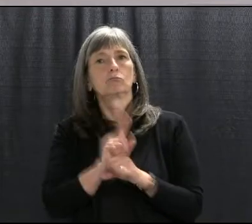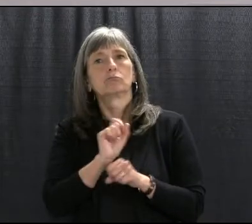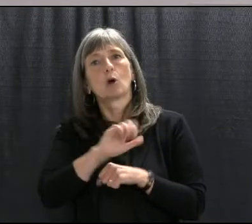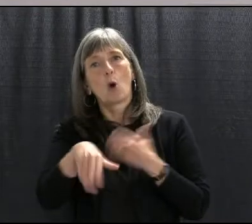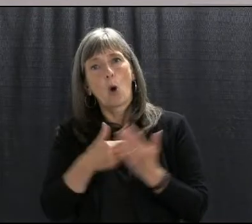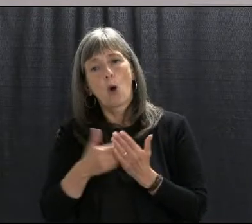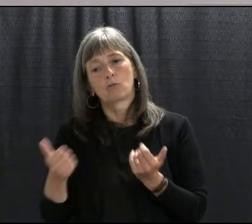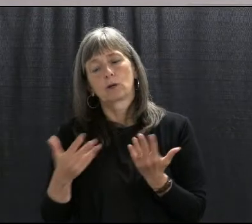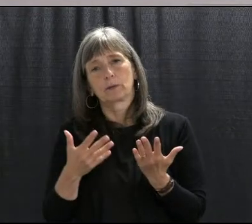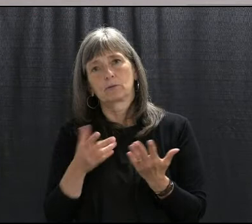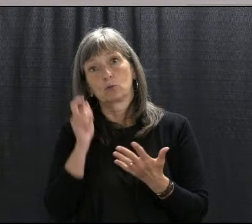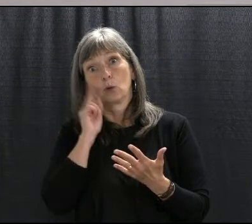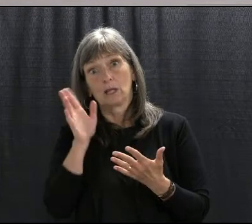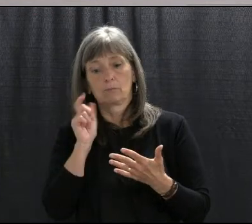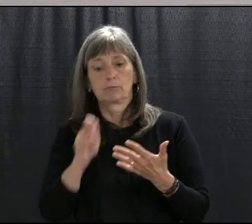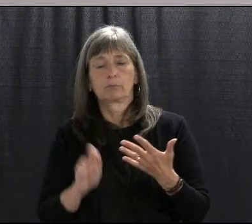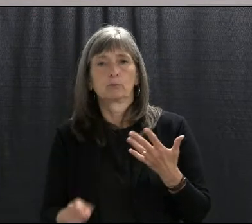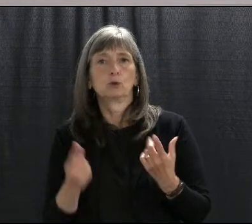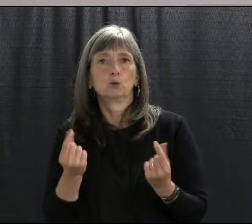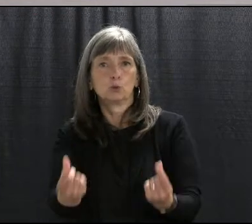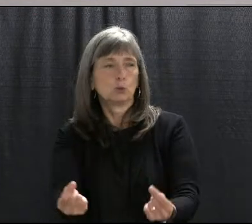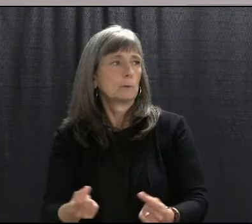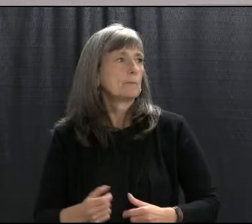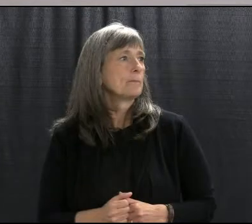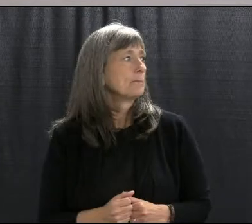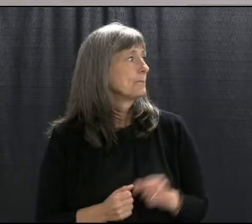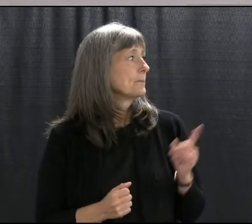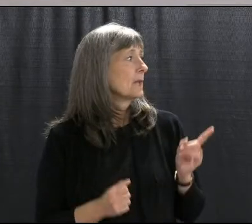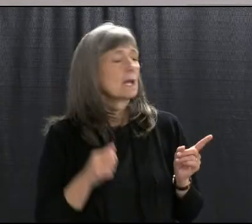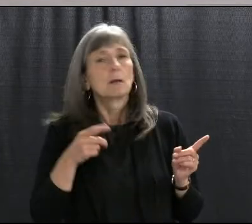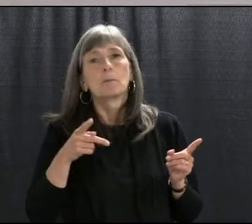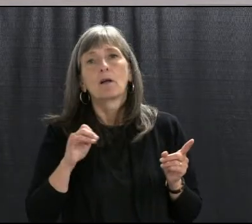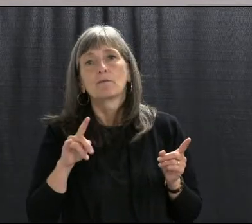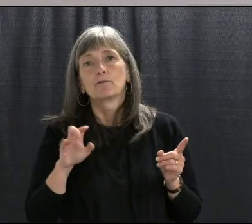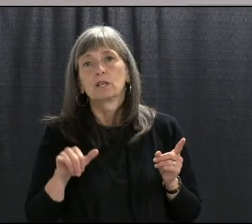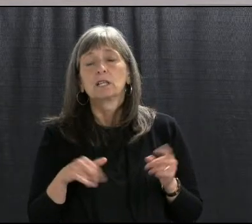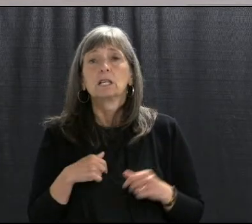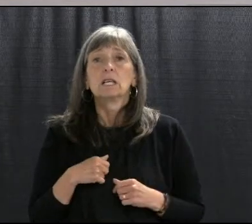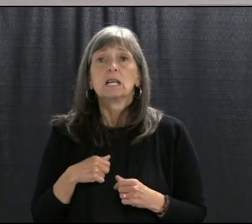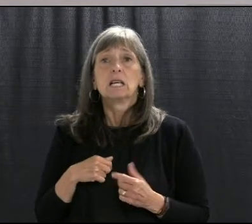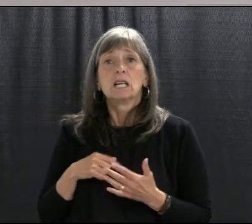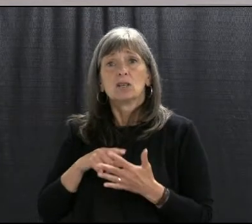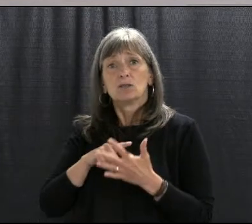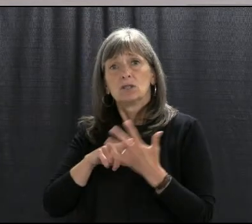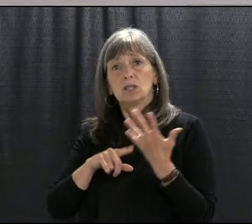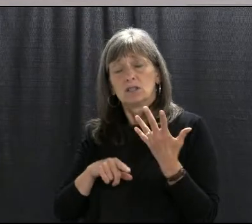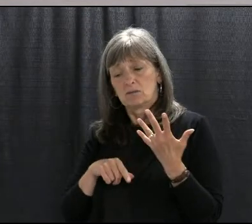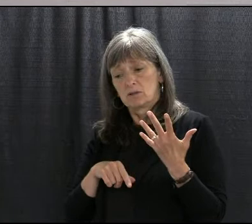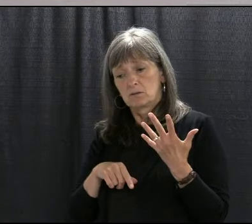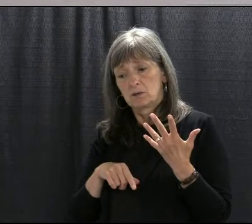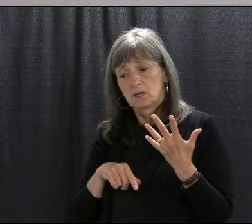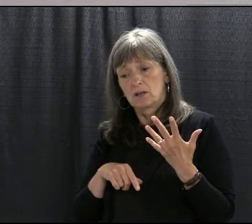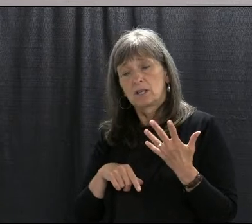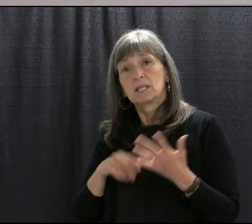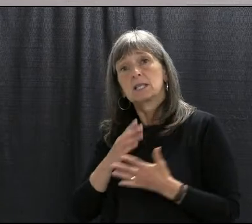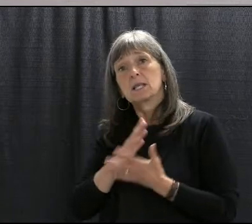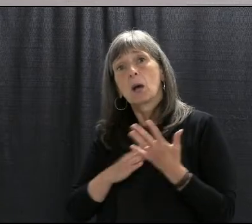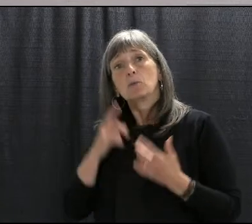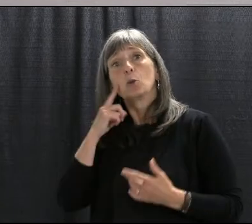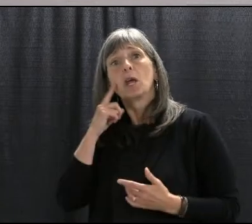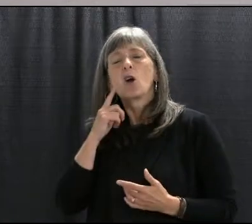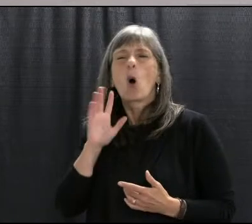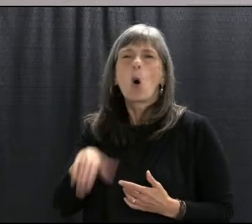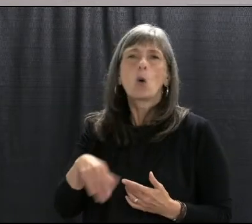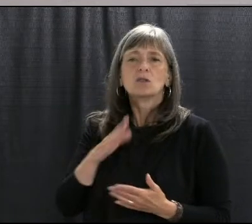idea that some of these interventions will ever be completed is probably not a reasonable thought. The